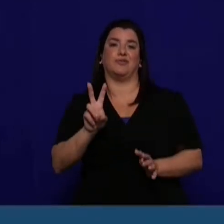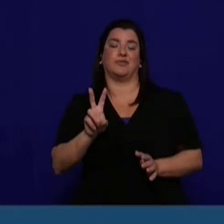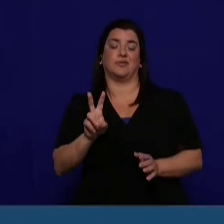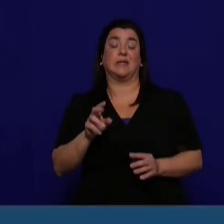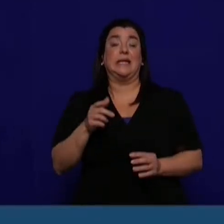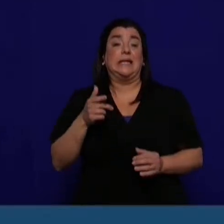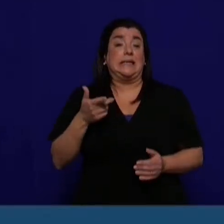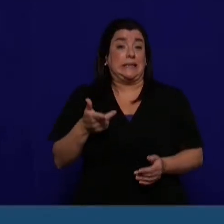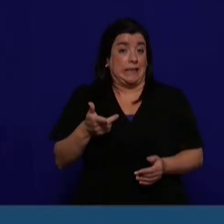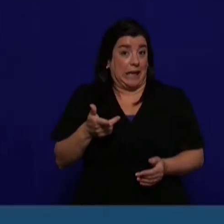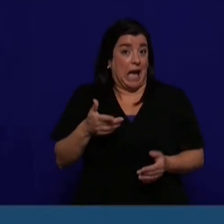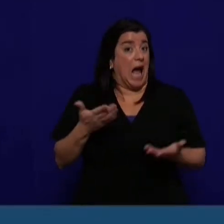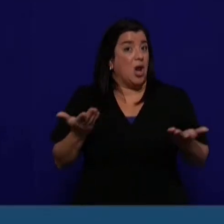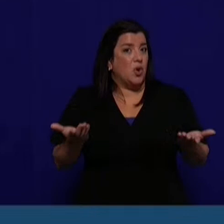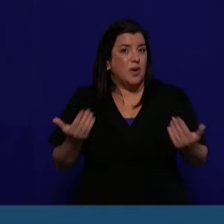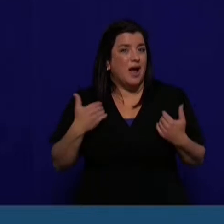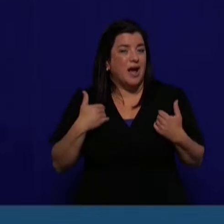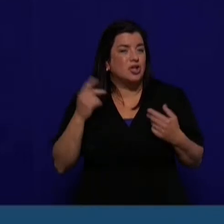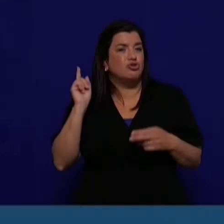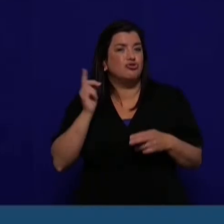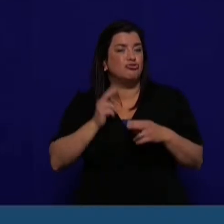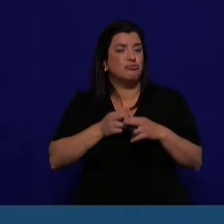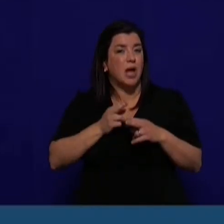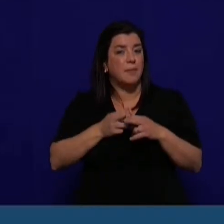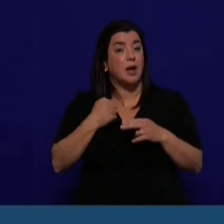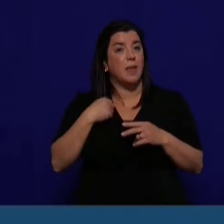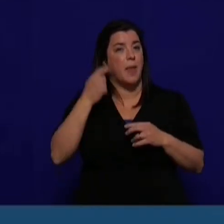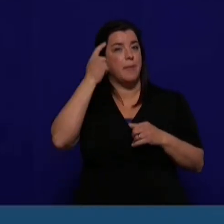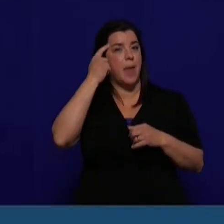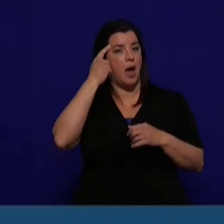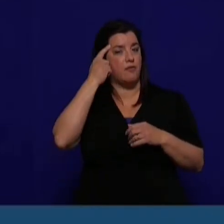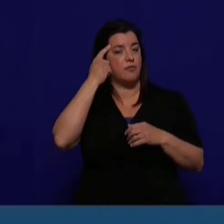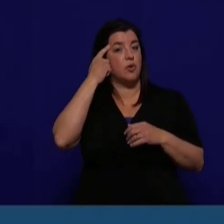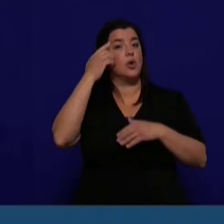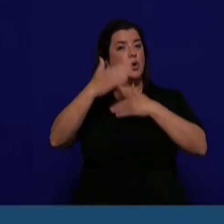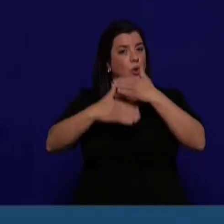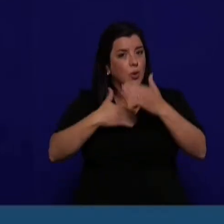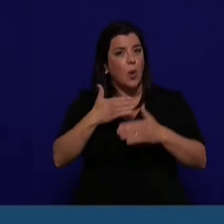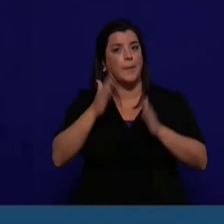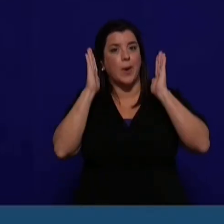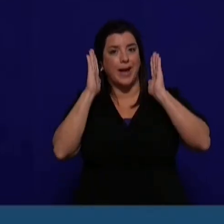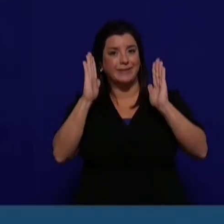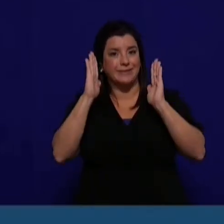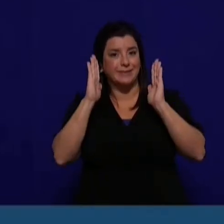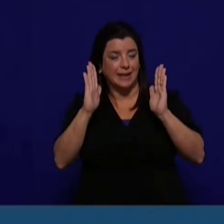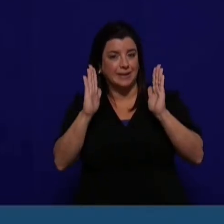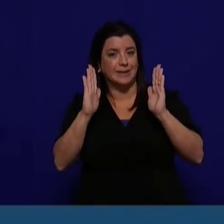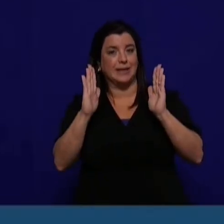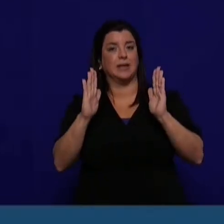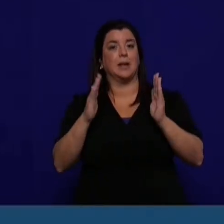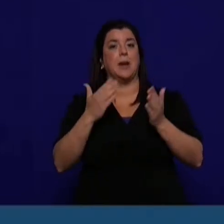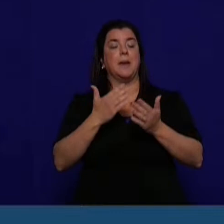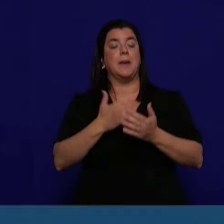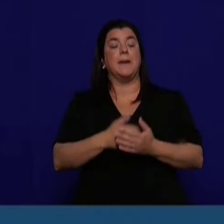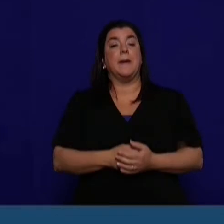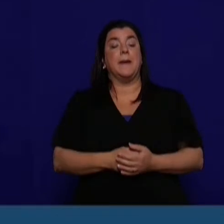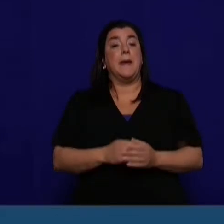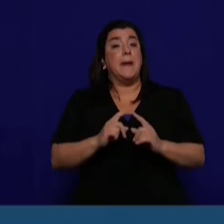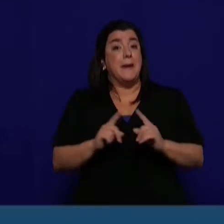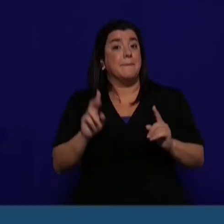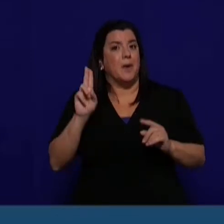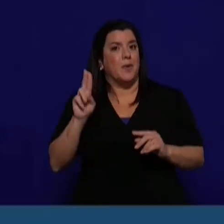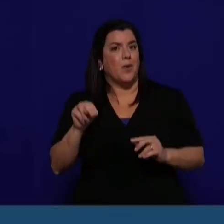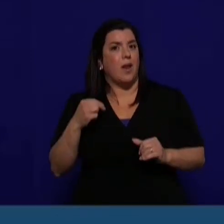aħna l-miżuri li nafu bihom jibqgħu jaddattaw ukoll għal dan il-varjant il-ġdid, però importanti